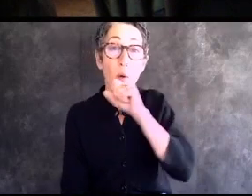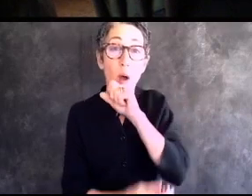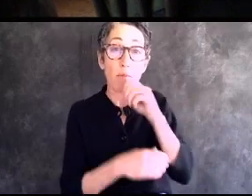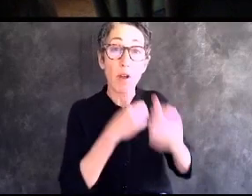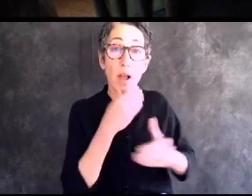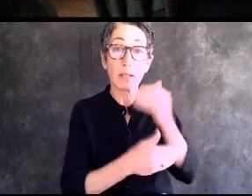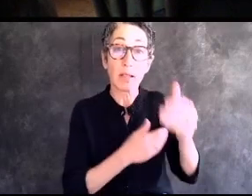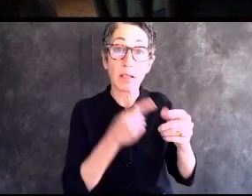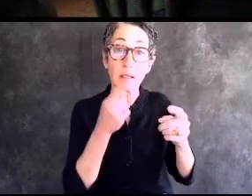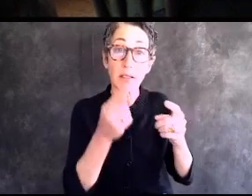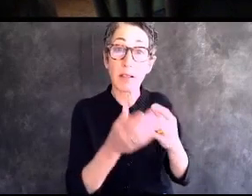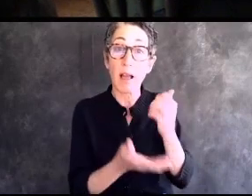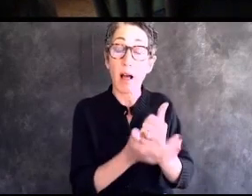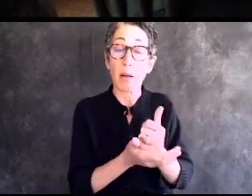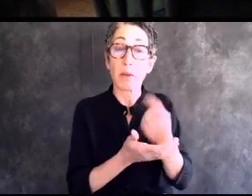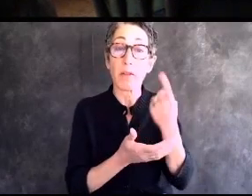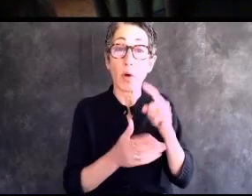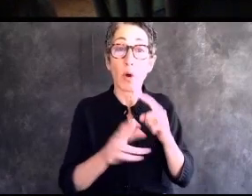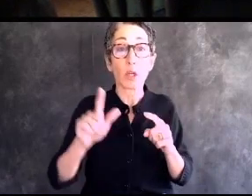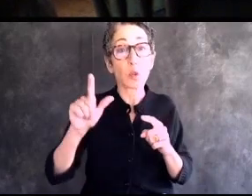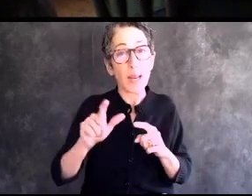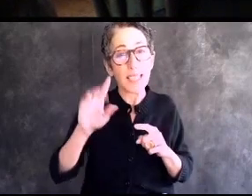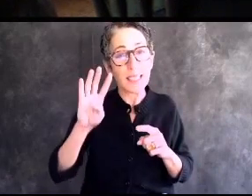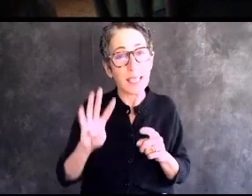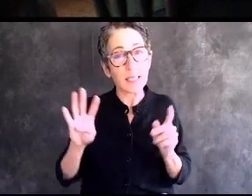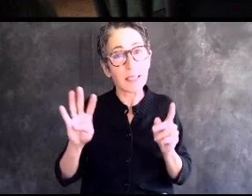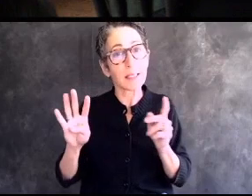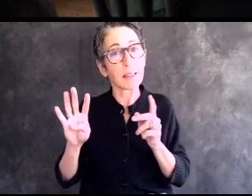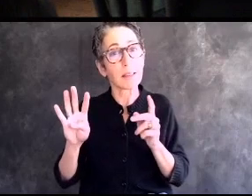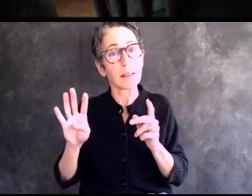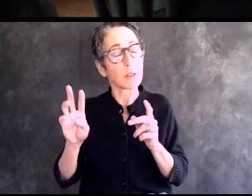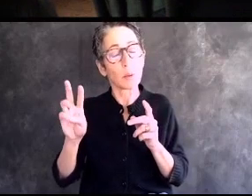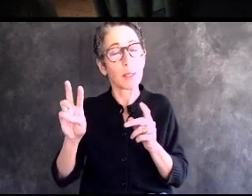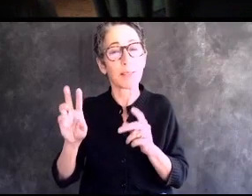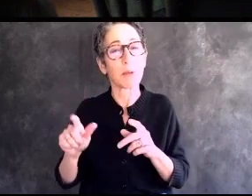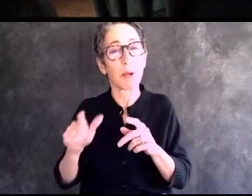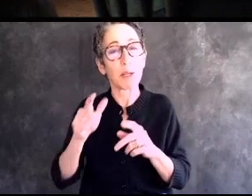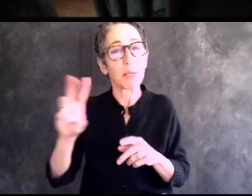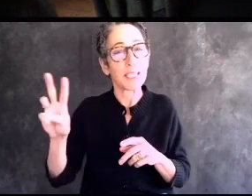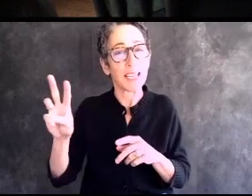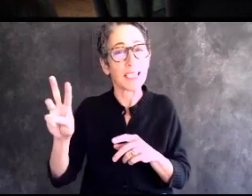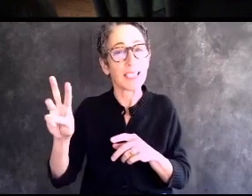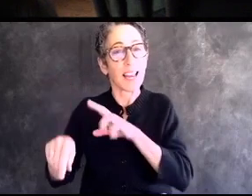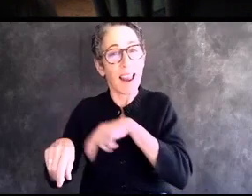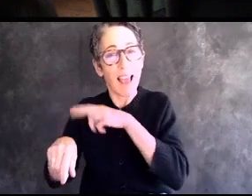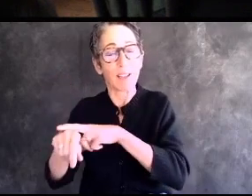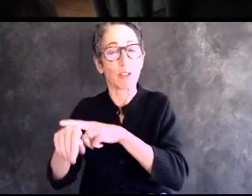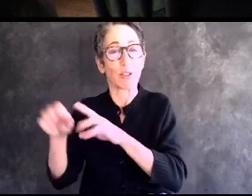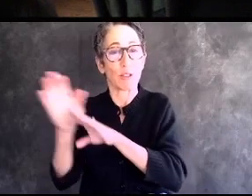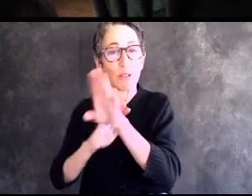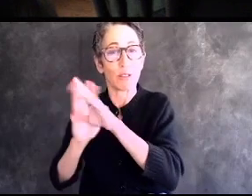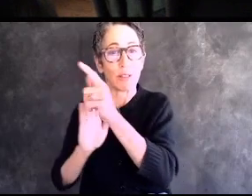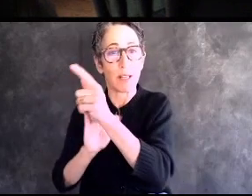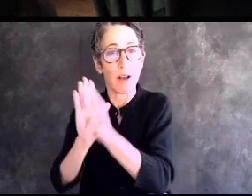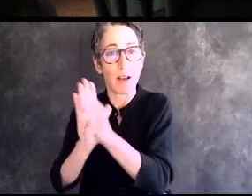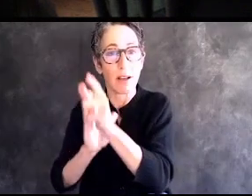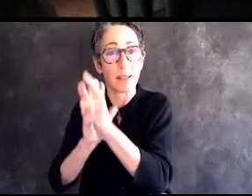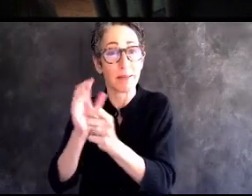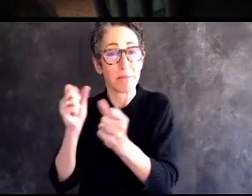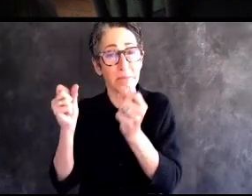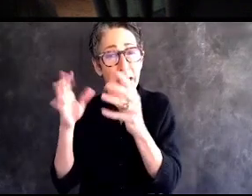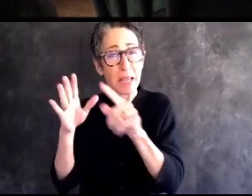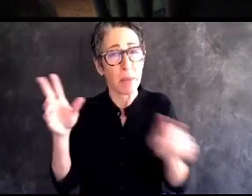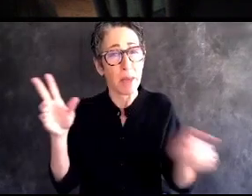of 26 pieces of national legislation in which hundreds of thousands of citizens have been involved. How has that